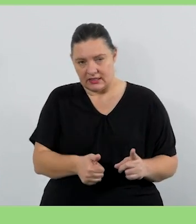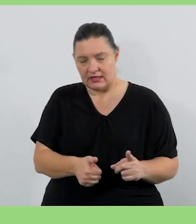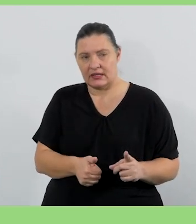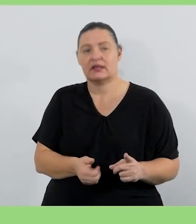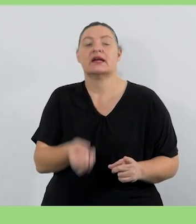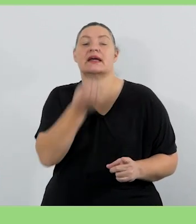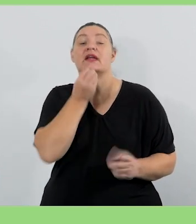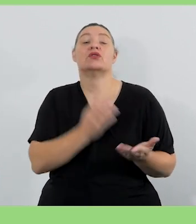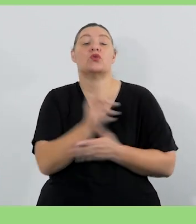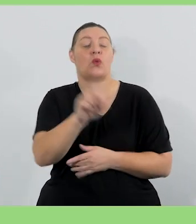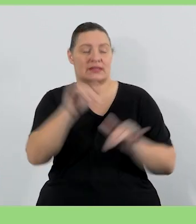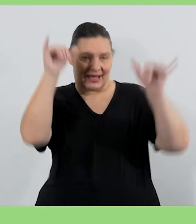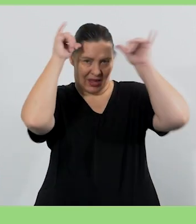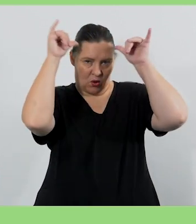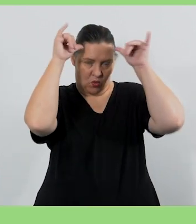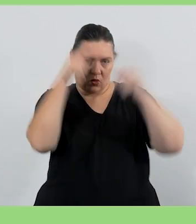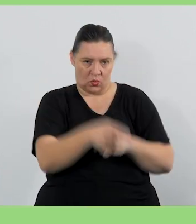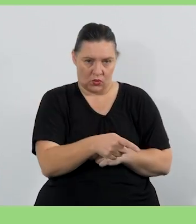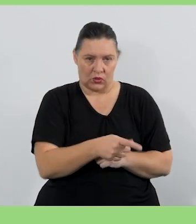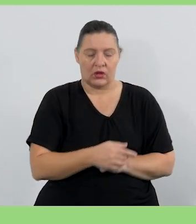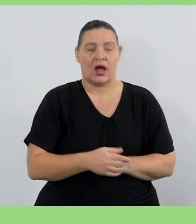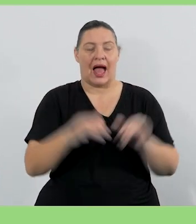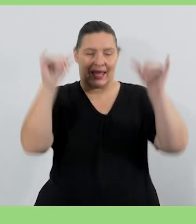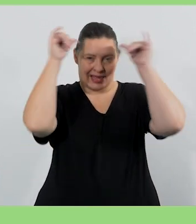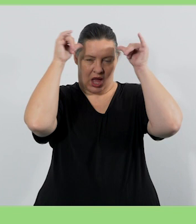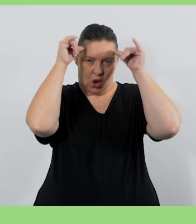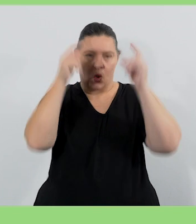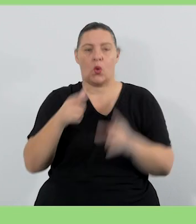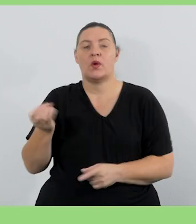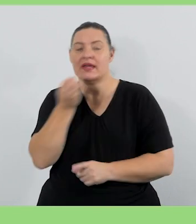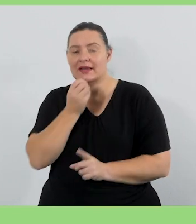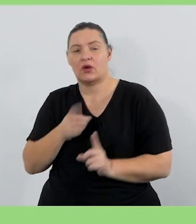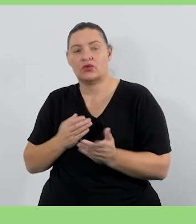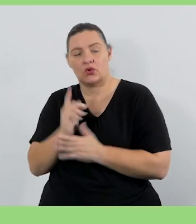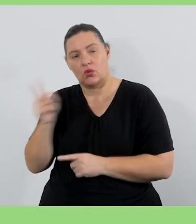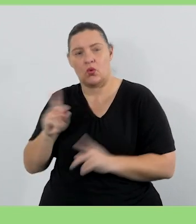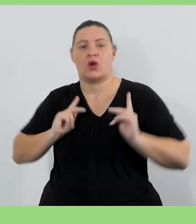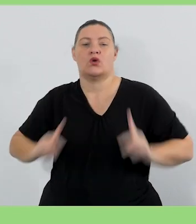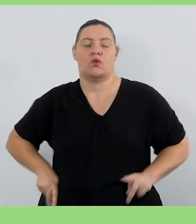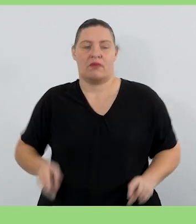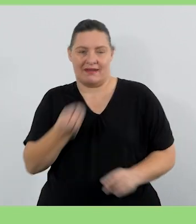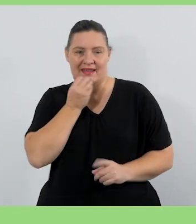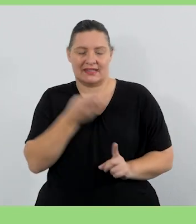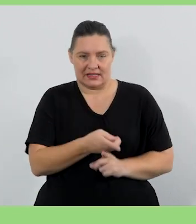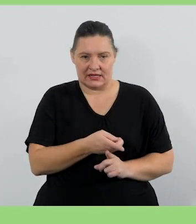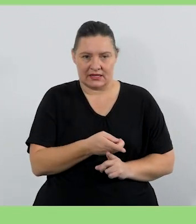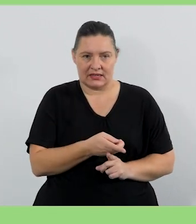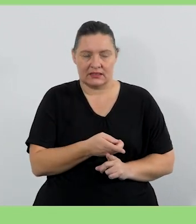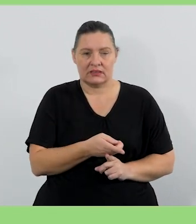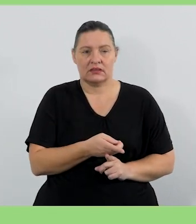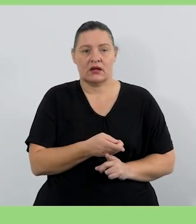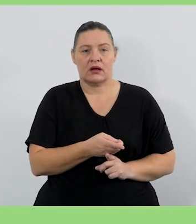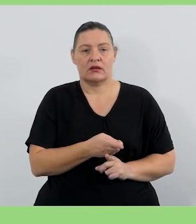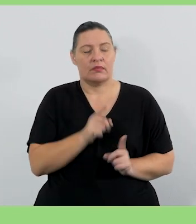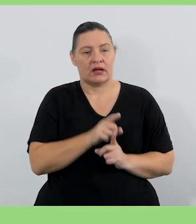this grass is obviously eaten by our cow, and then the cow is eaten by a human being. But now there is